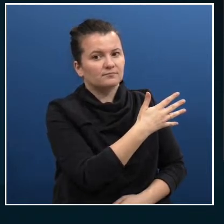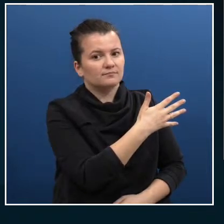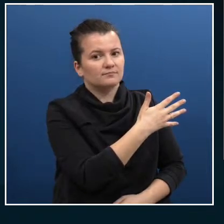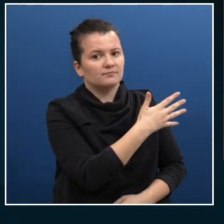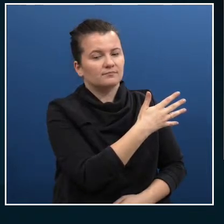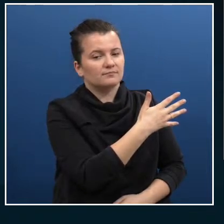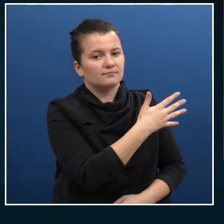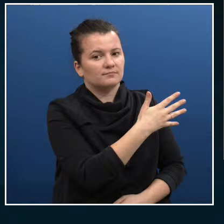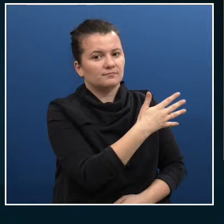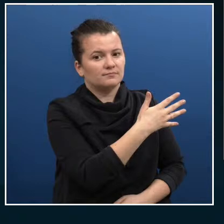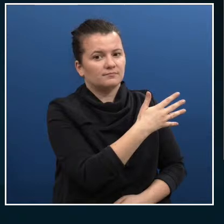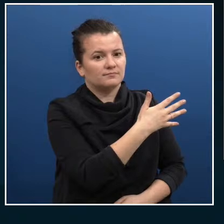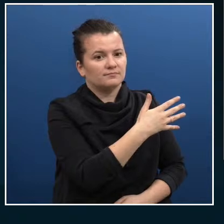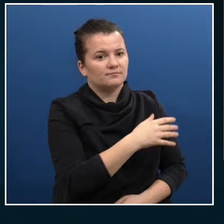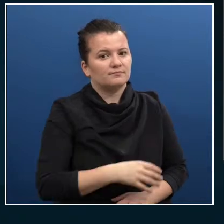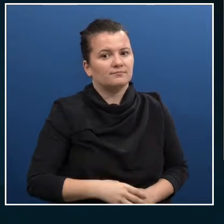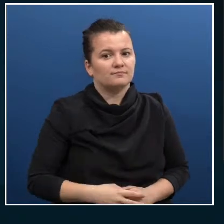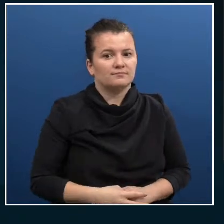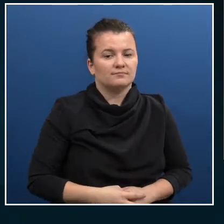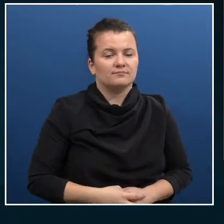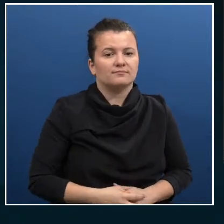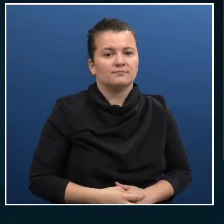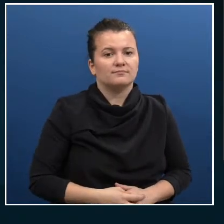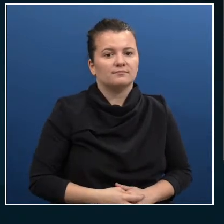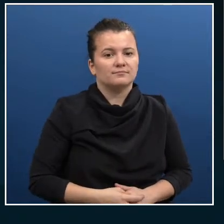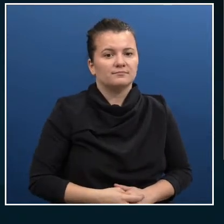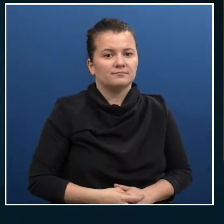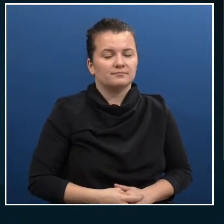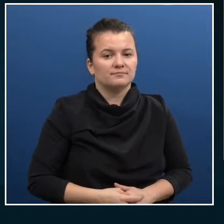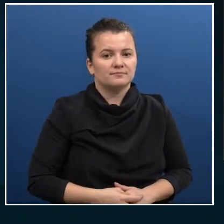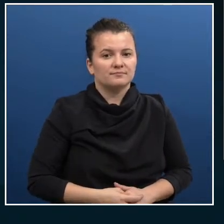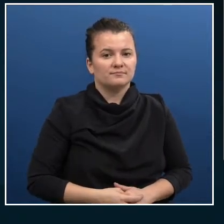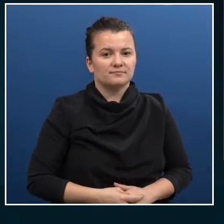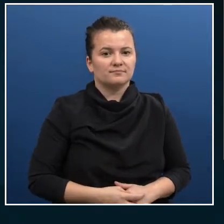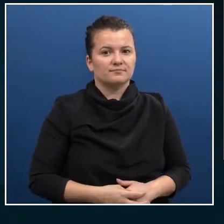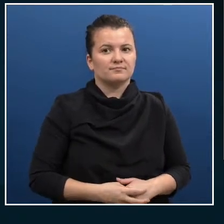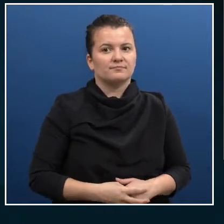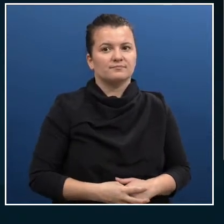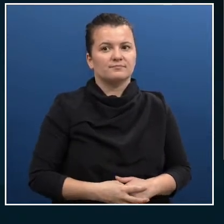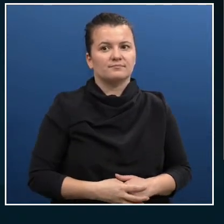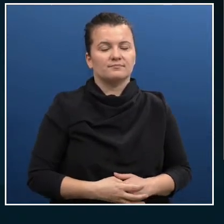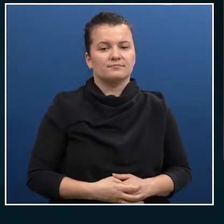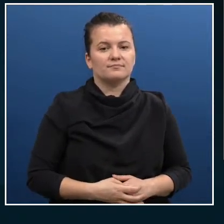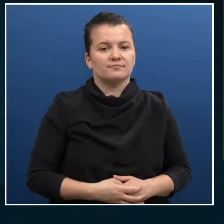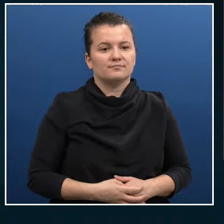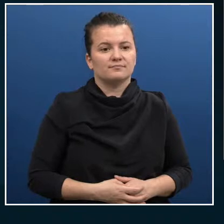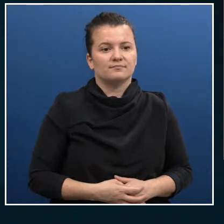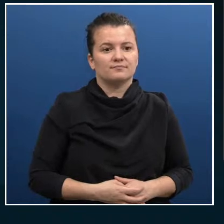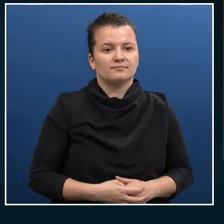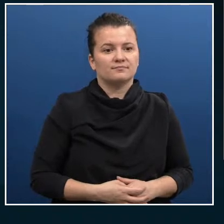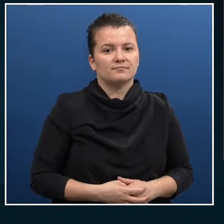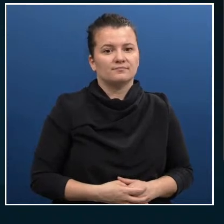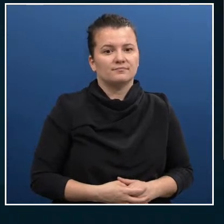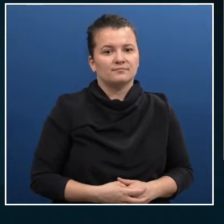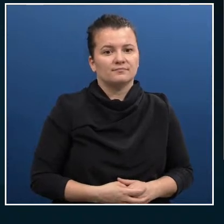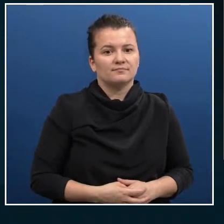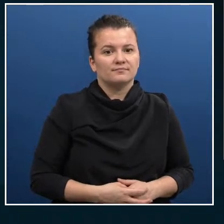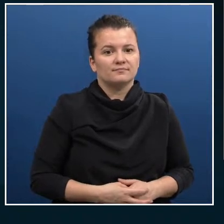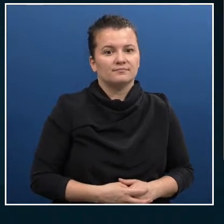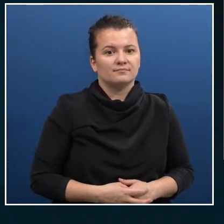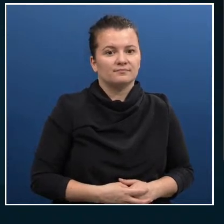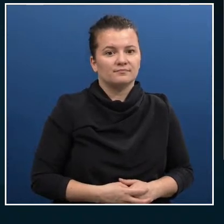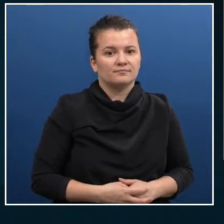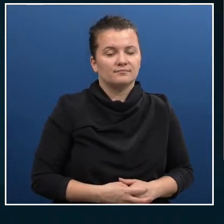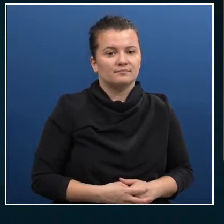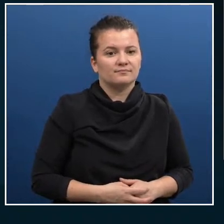create the artifact. And I used Ubuntu. I used also in the past